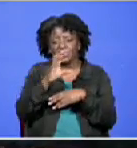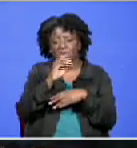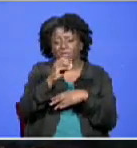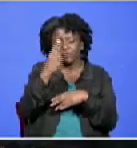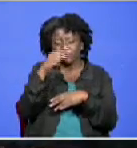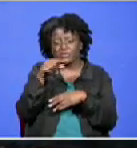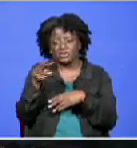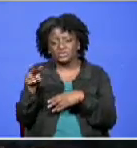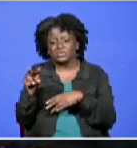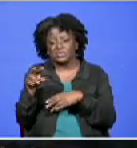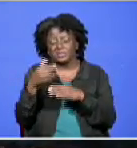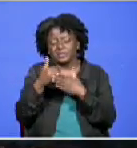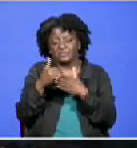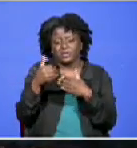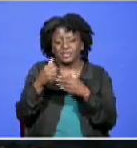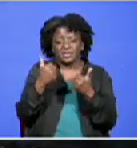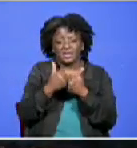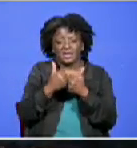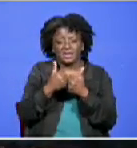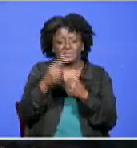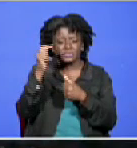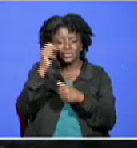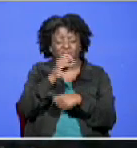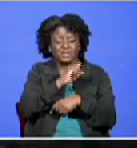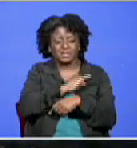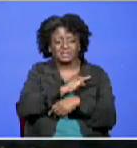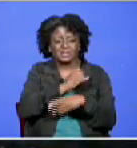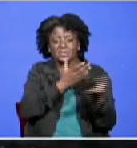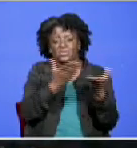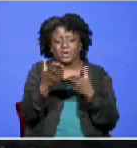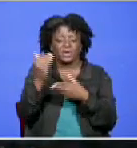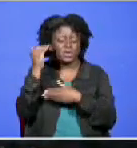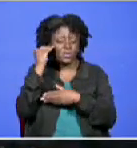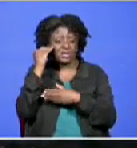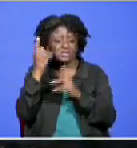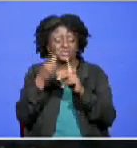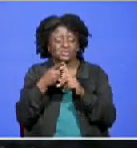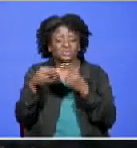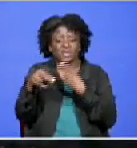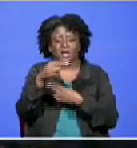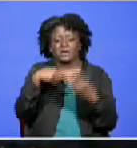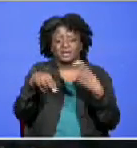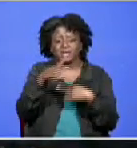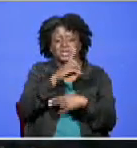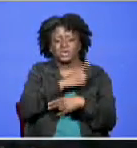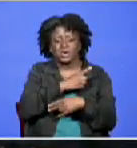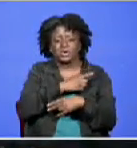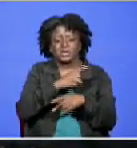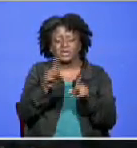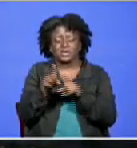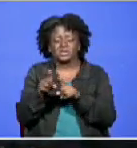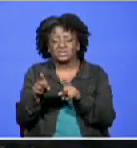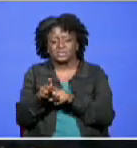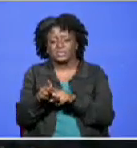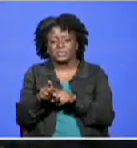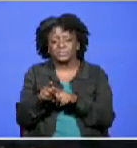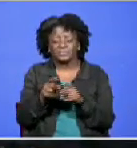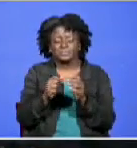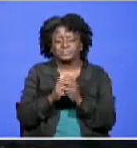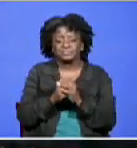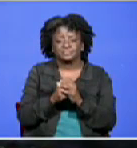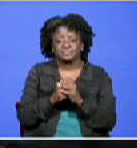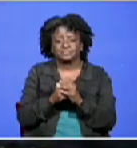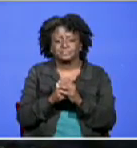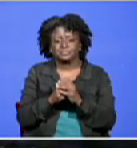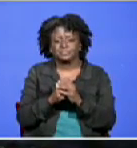6-5. Now before the game, Todd bringing awareness to hurricane relief as well, as the Northern Bahamas still continues to deal with the effects of